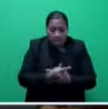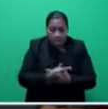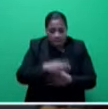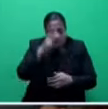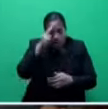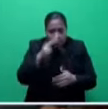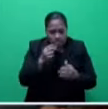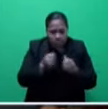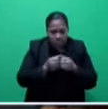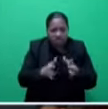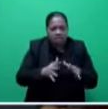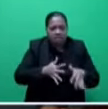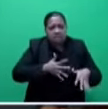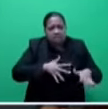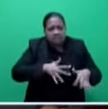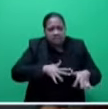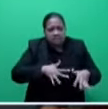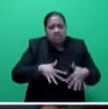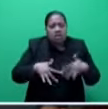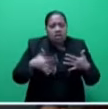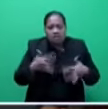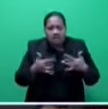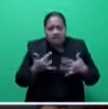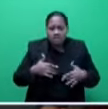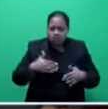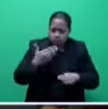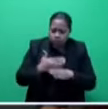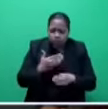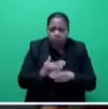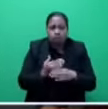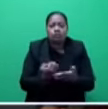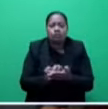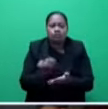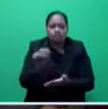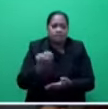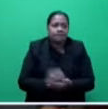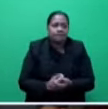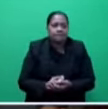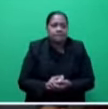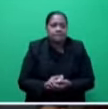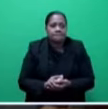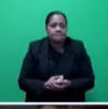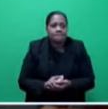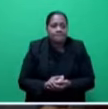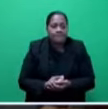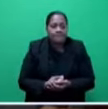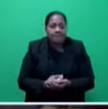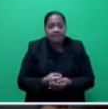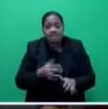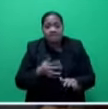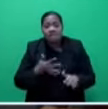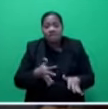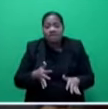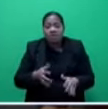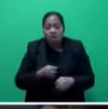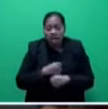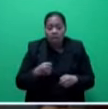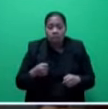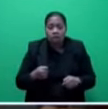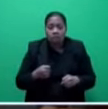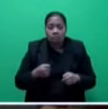lives, our jobs, our economy, and perhaps the greatest fear of all, the fear for our children. COVID-19